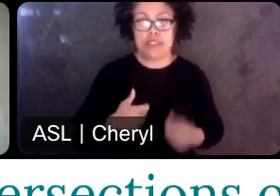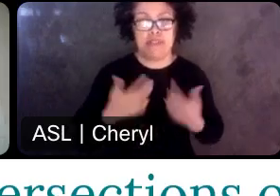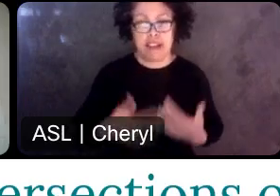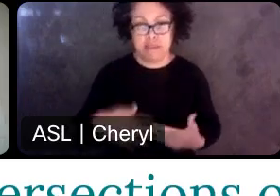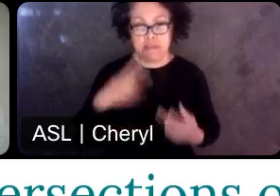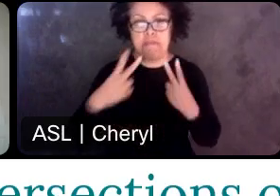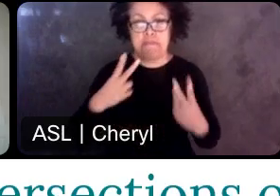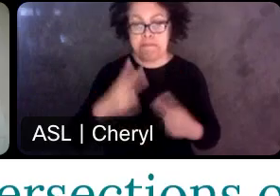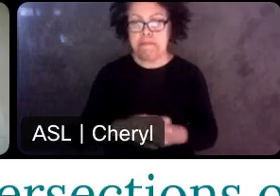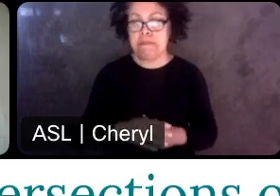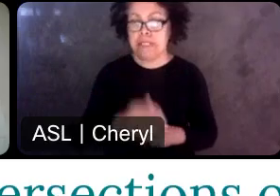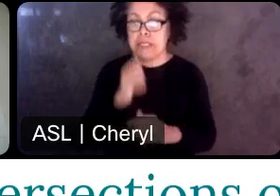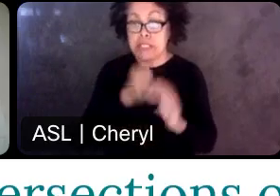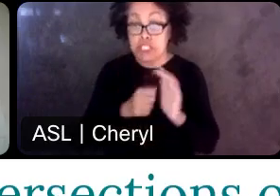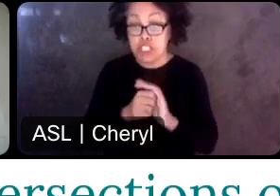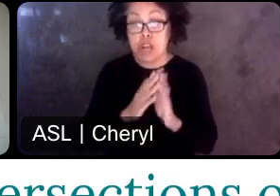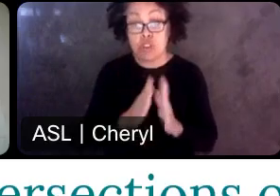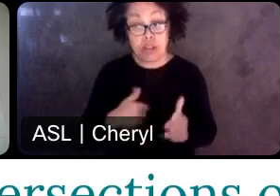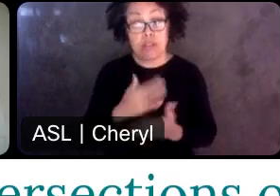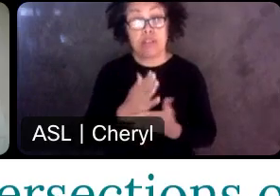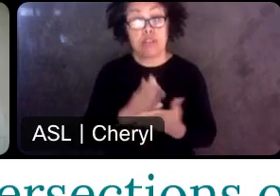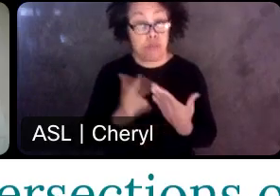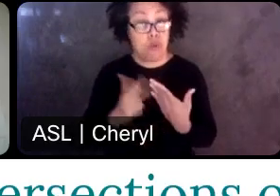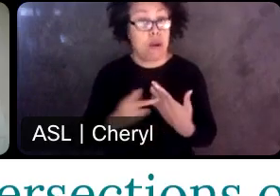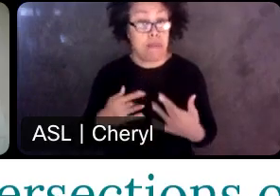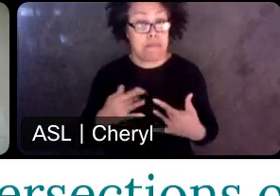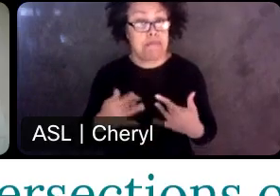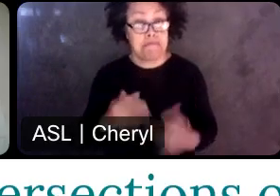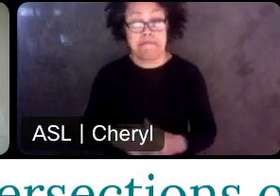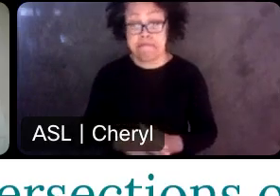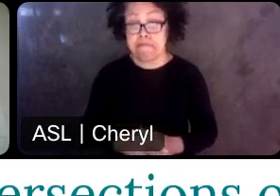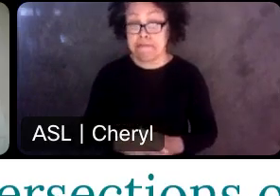your shelter has some programs, very excited, wonderful.